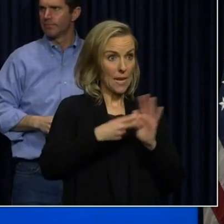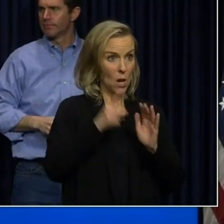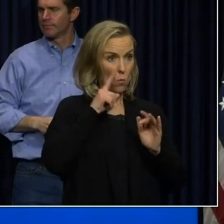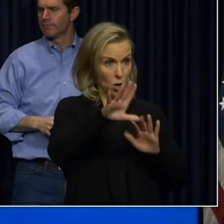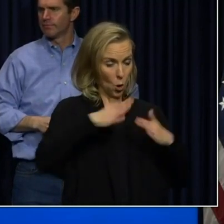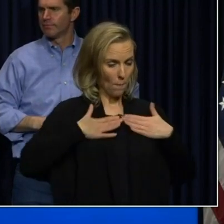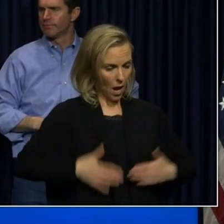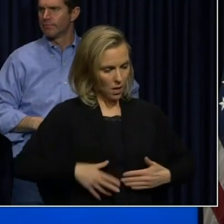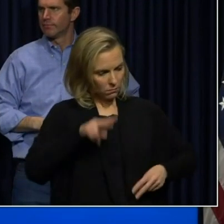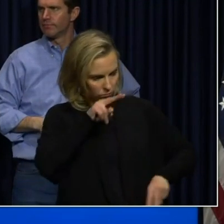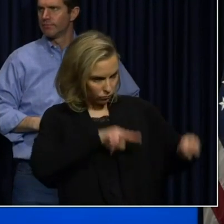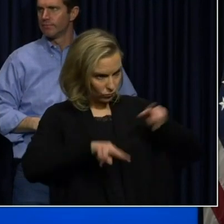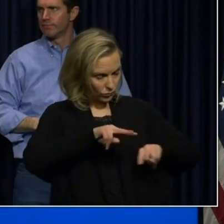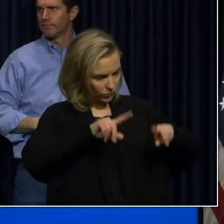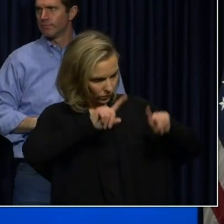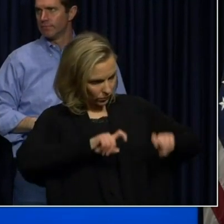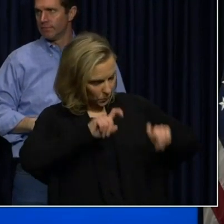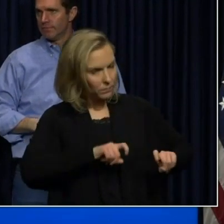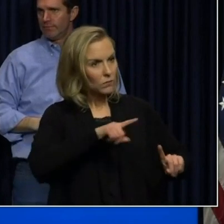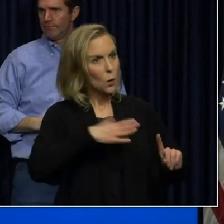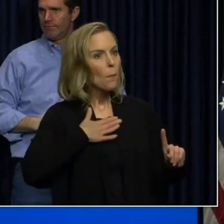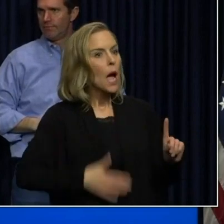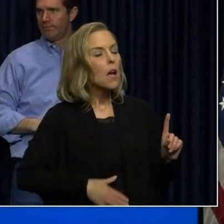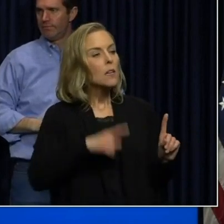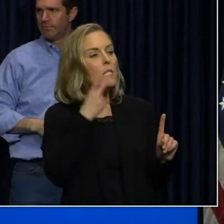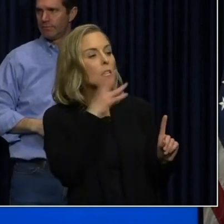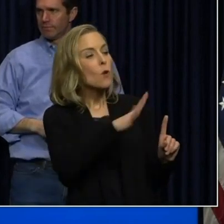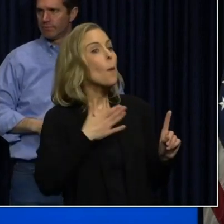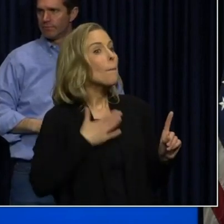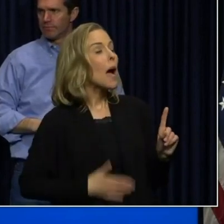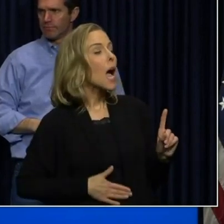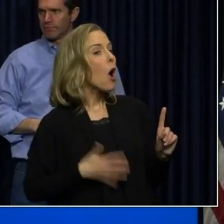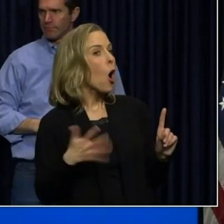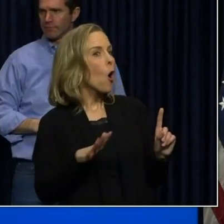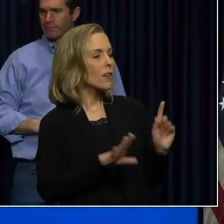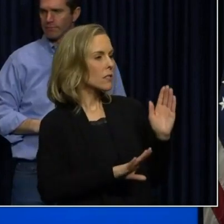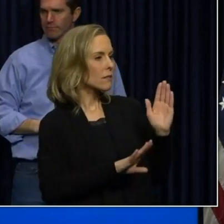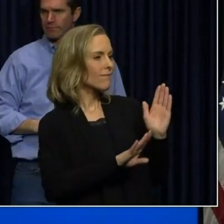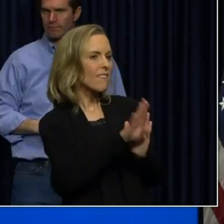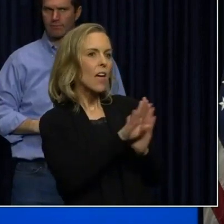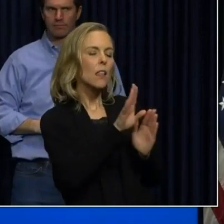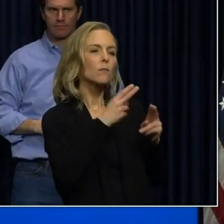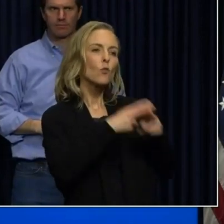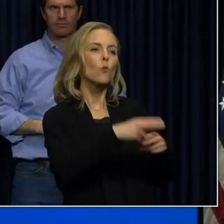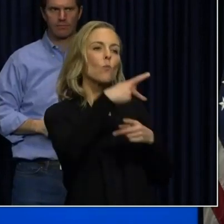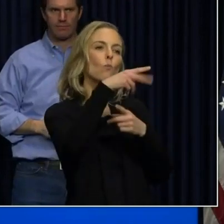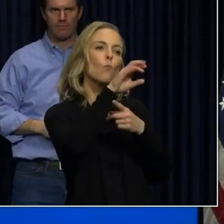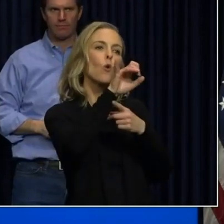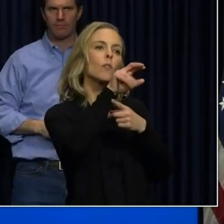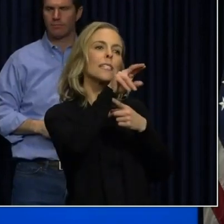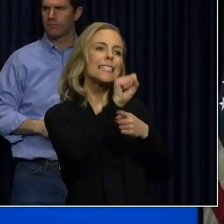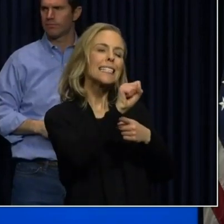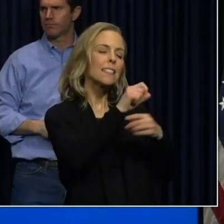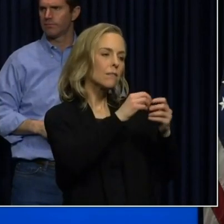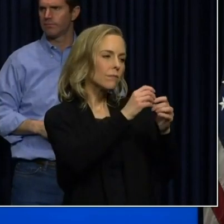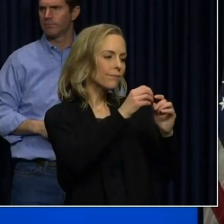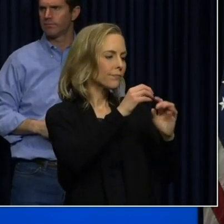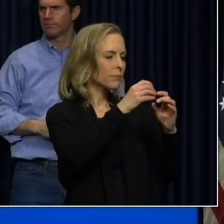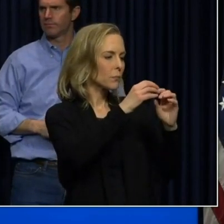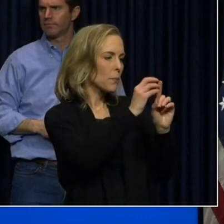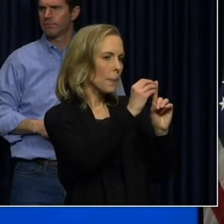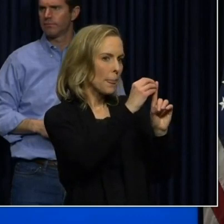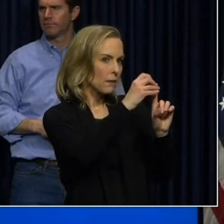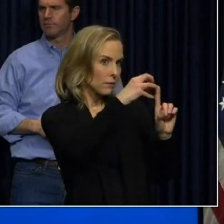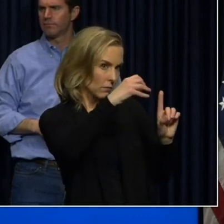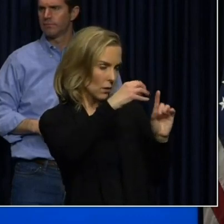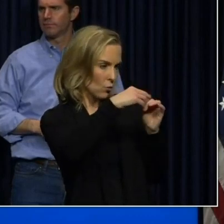blood test, and we check and see if your body has developed proteins to fight off the infection. There's different kinds